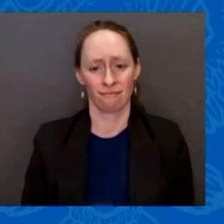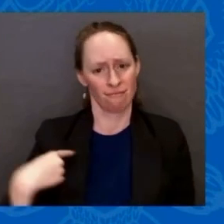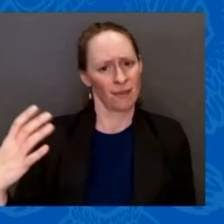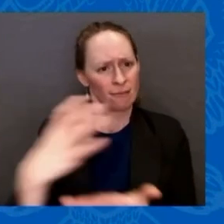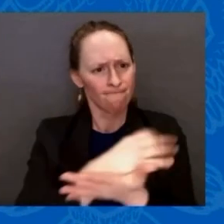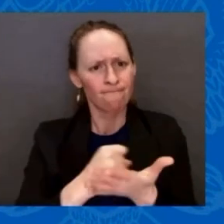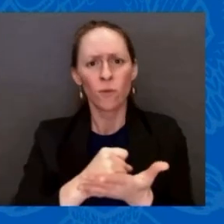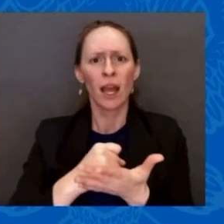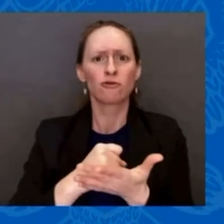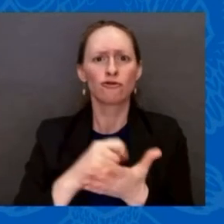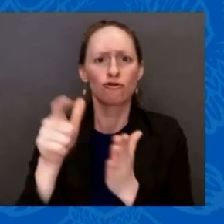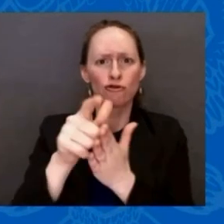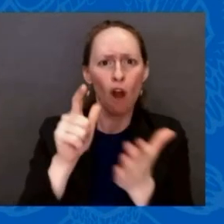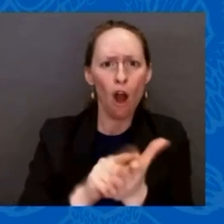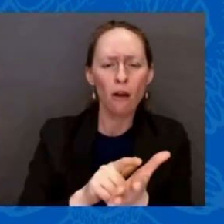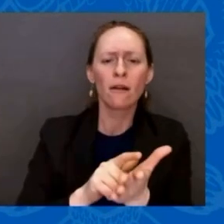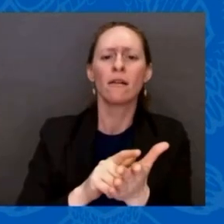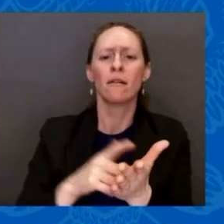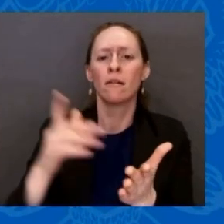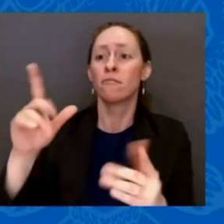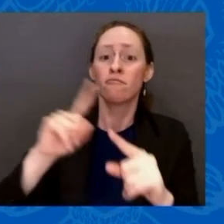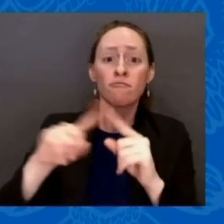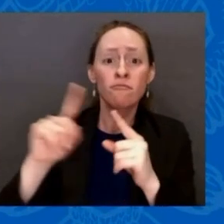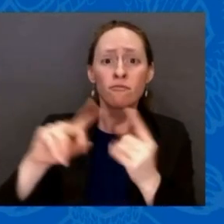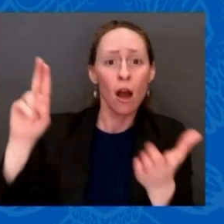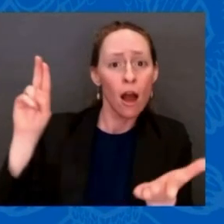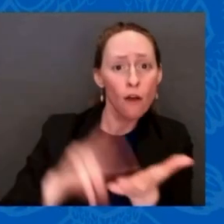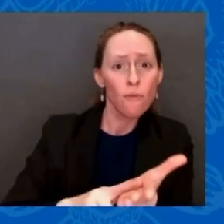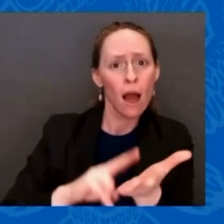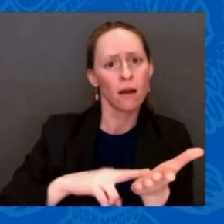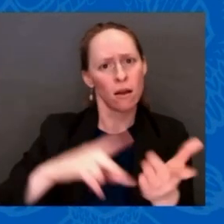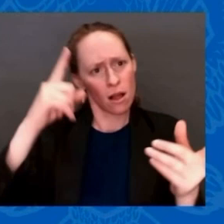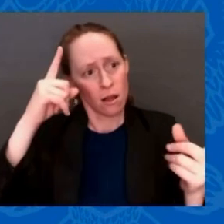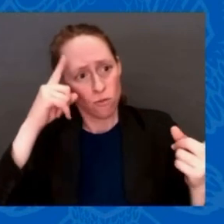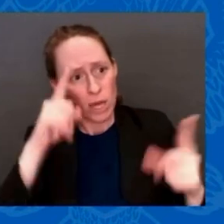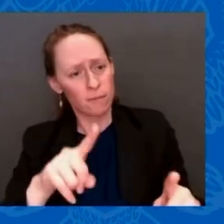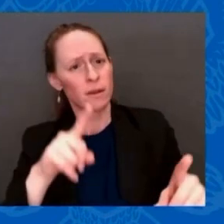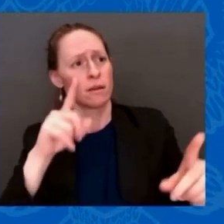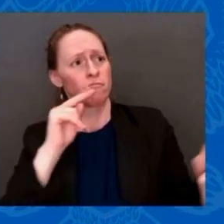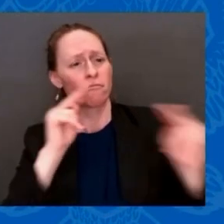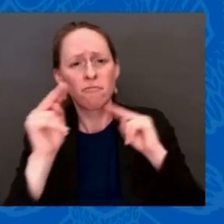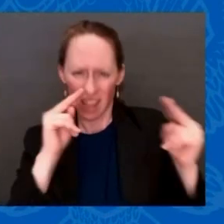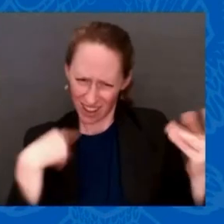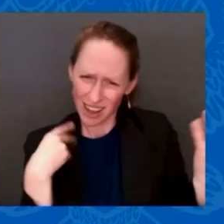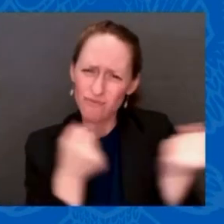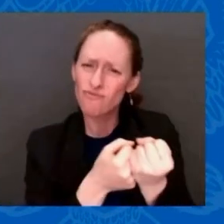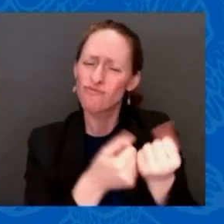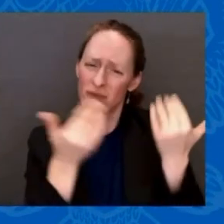support unions is higher than it's been in 60 years. 60 years.